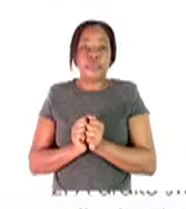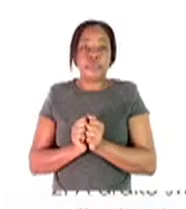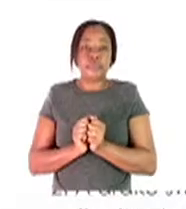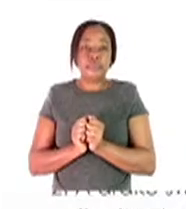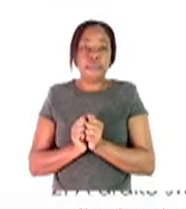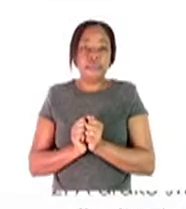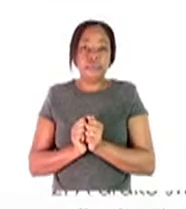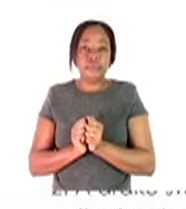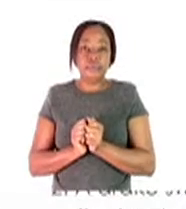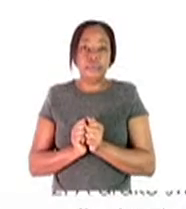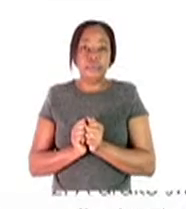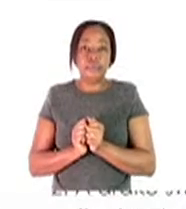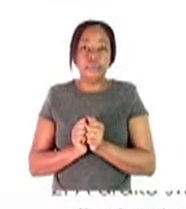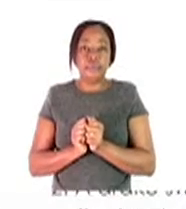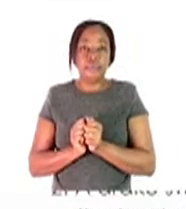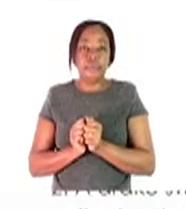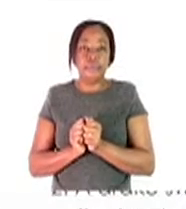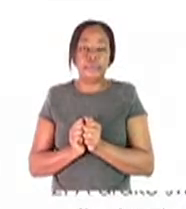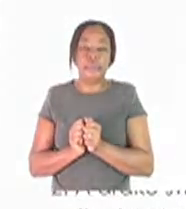to the correct gender.